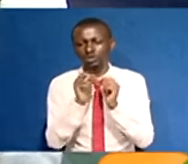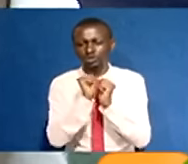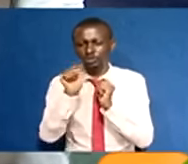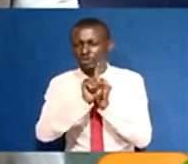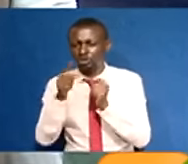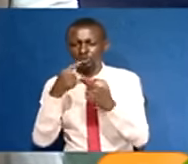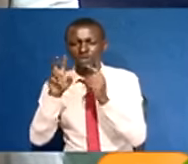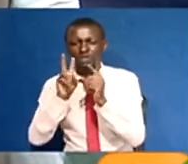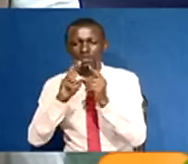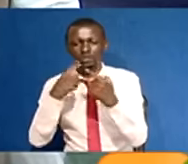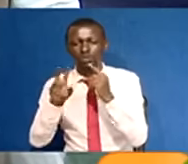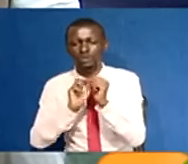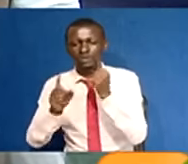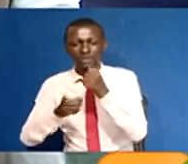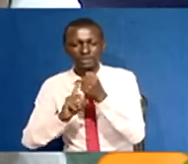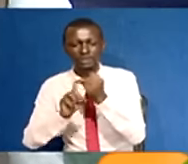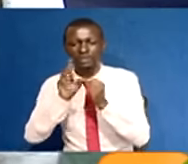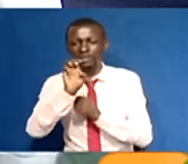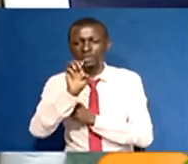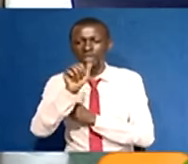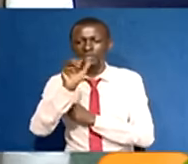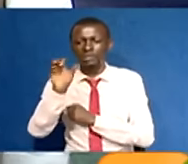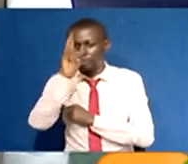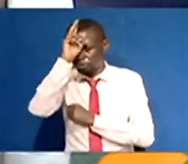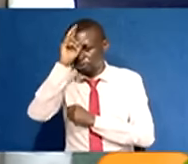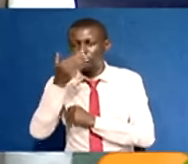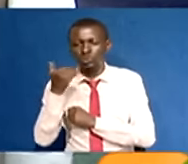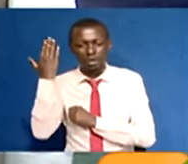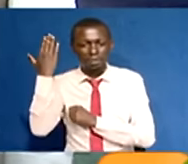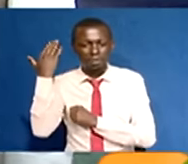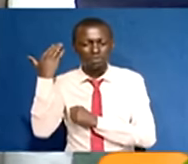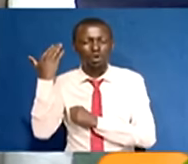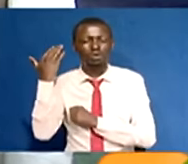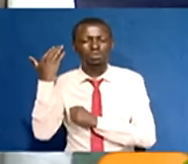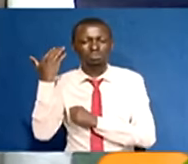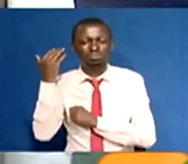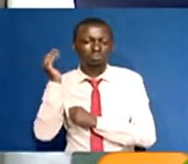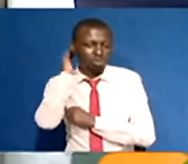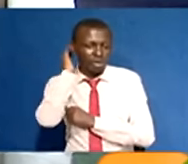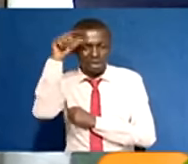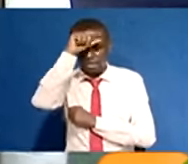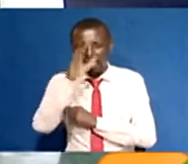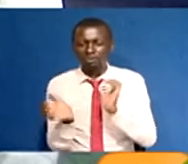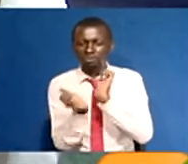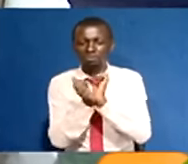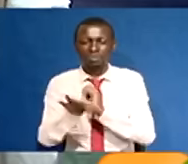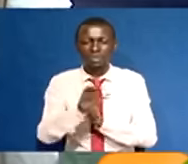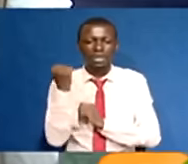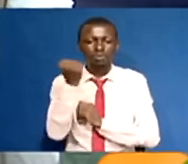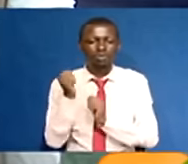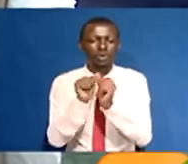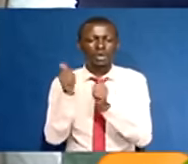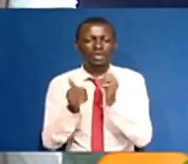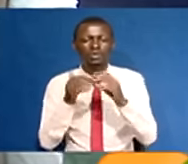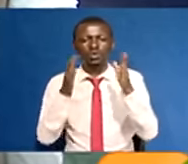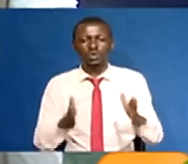EACC detectives sought to arrest the former county boss in Mumias, where he was attending a function with other Azimio